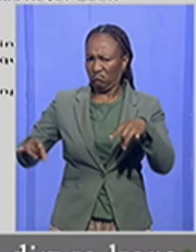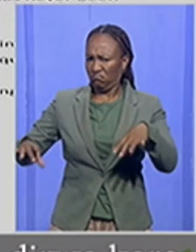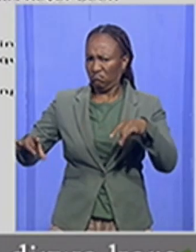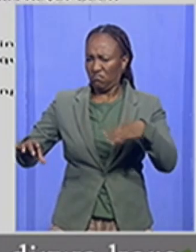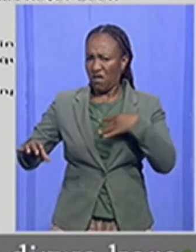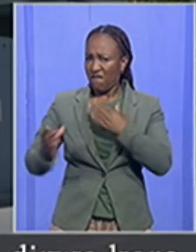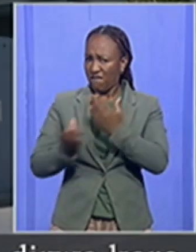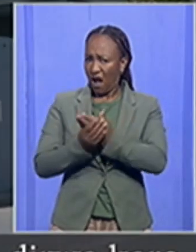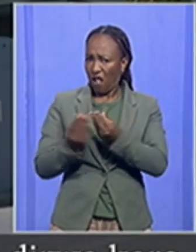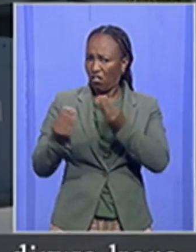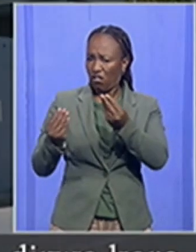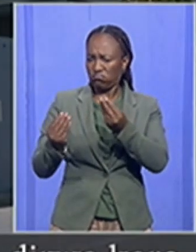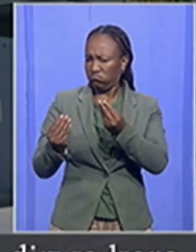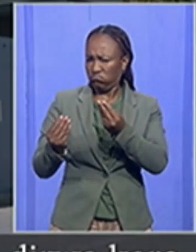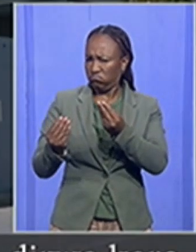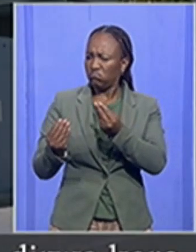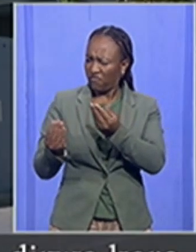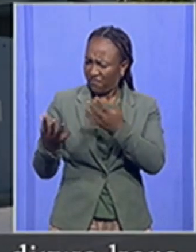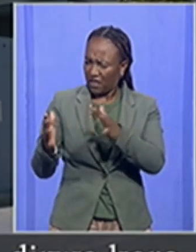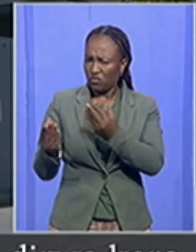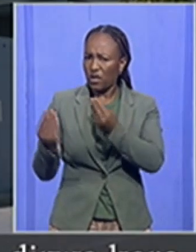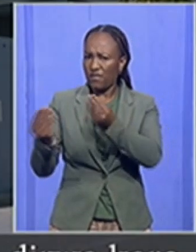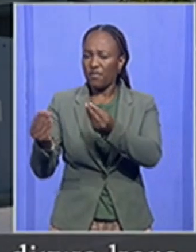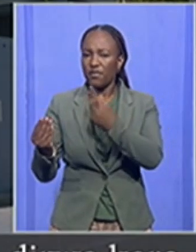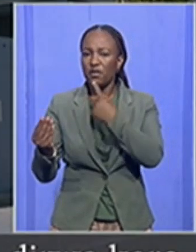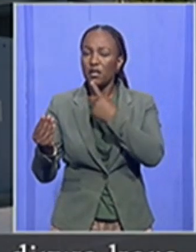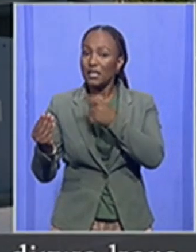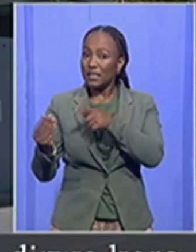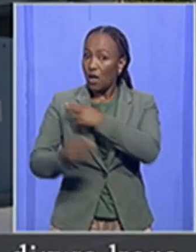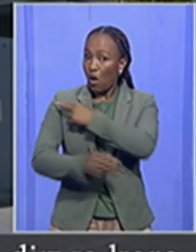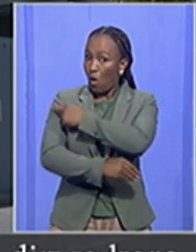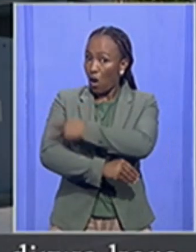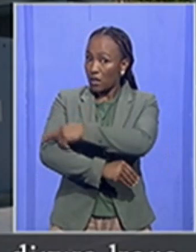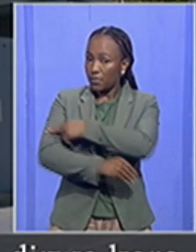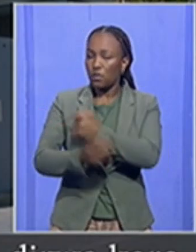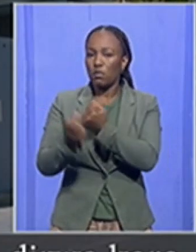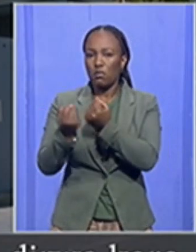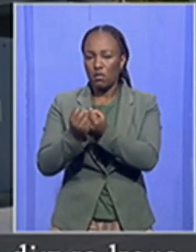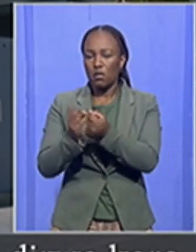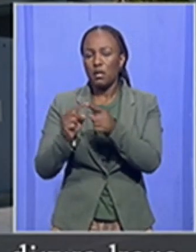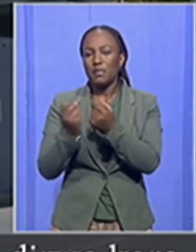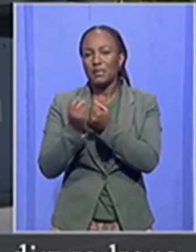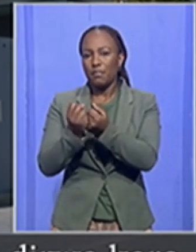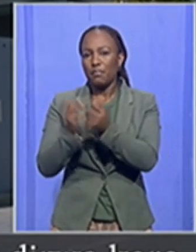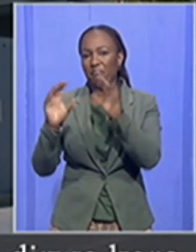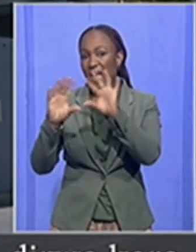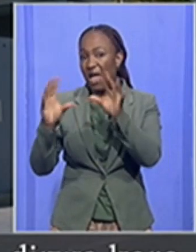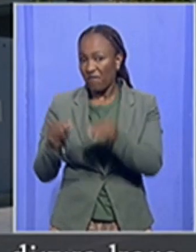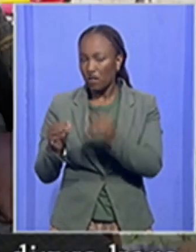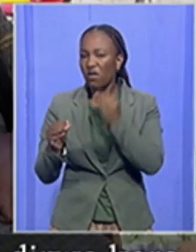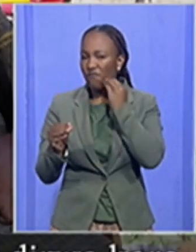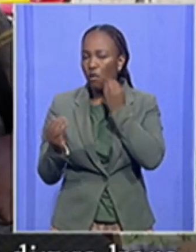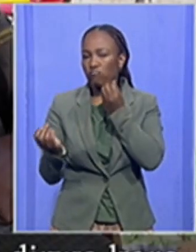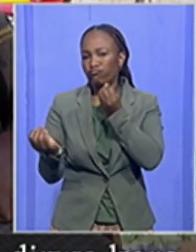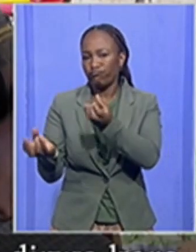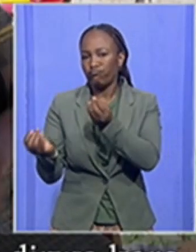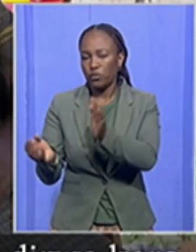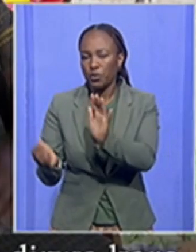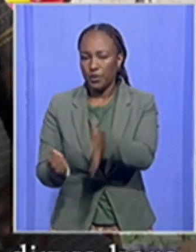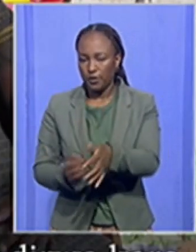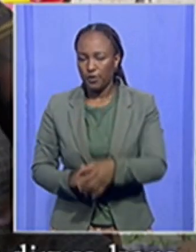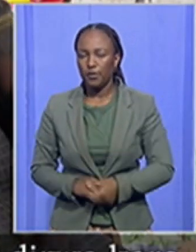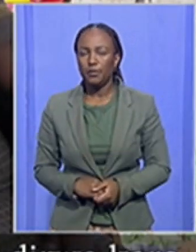eng. Bookelo jwa re bo tla neela ba lelapa tshegetso le go batlamela ka tshedimosetso yotlhe eo ba e batlang. Tebogo Msimanga,